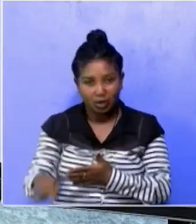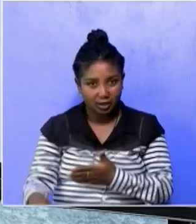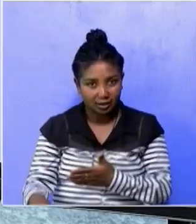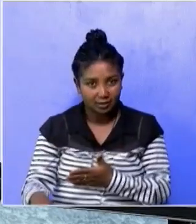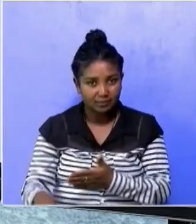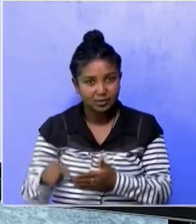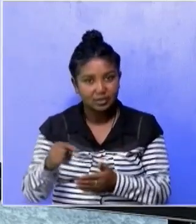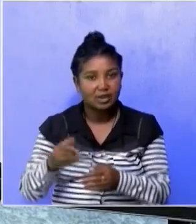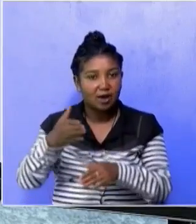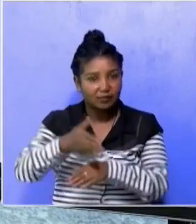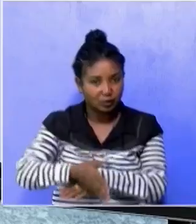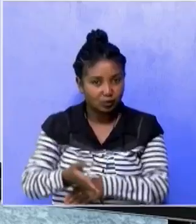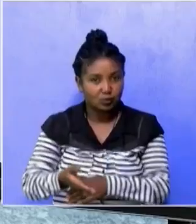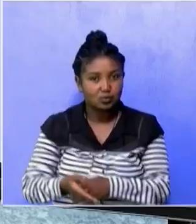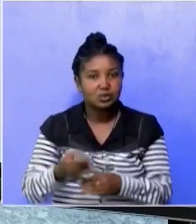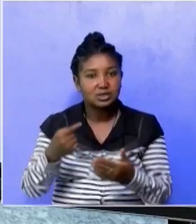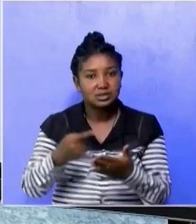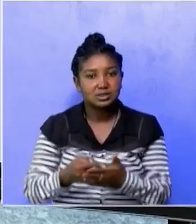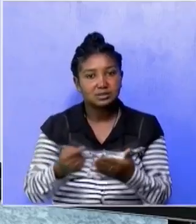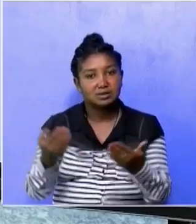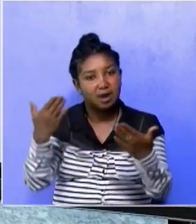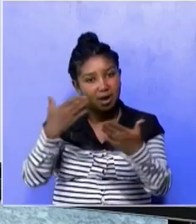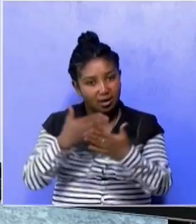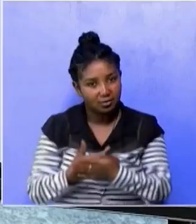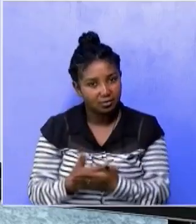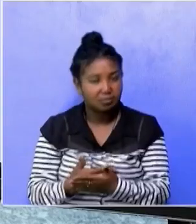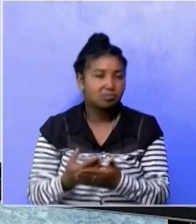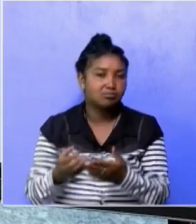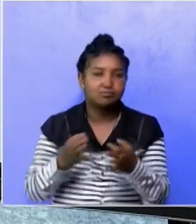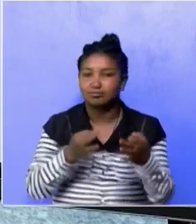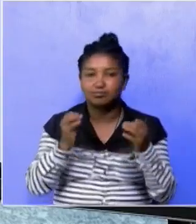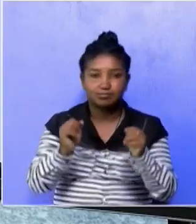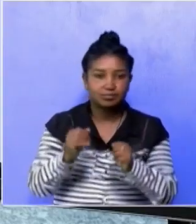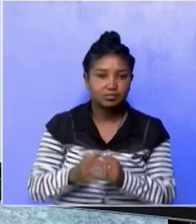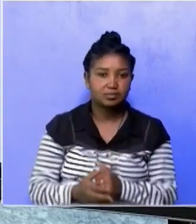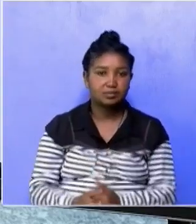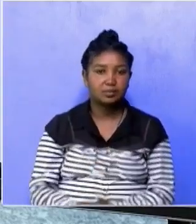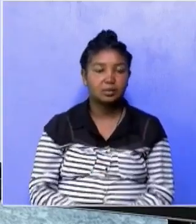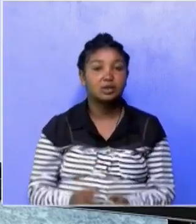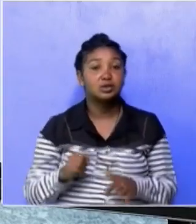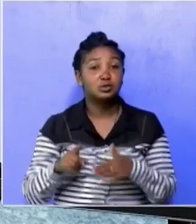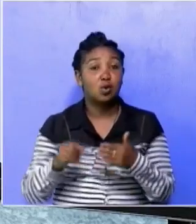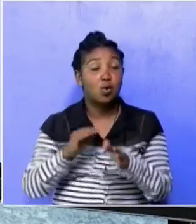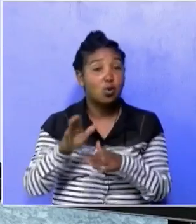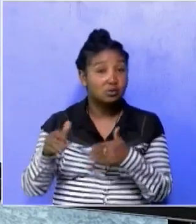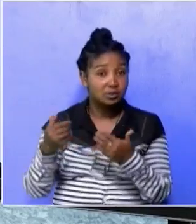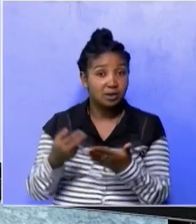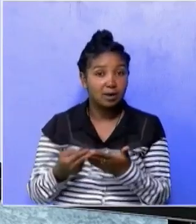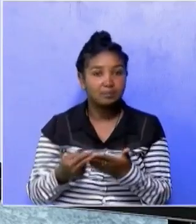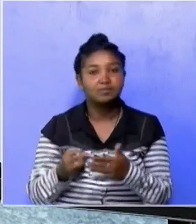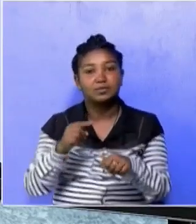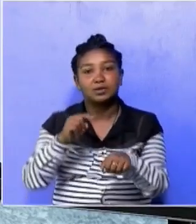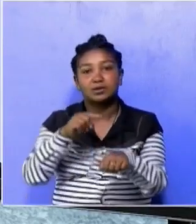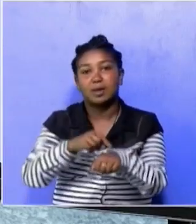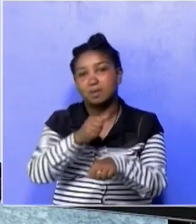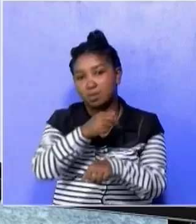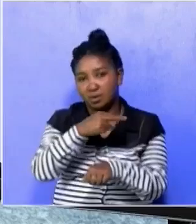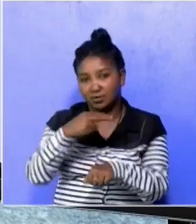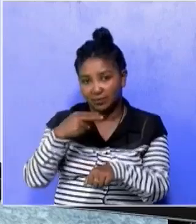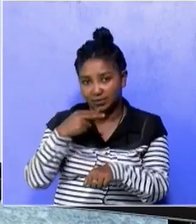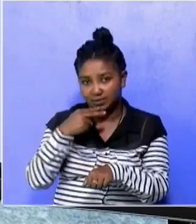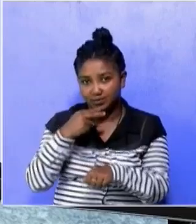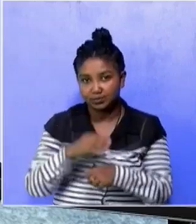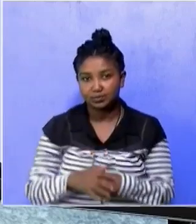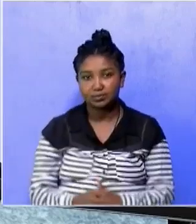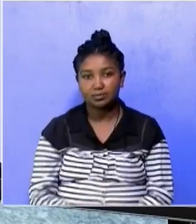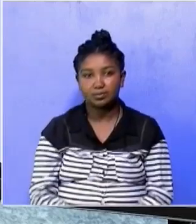this afternoon, this night, blah, blah, etc. So all these are time adverbs. That's possible,